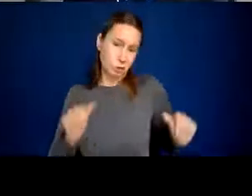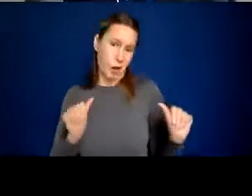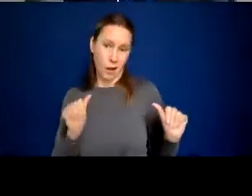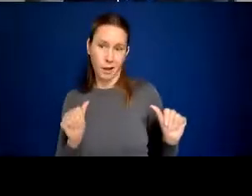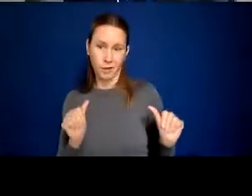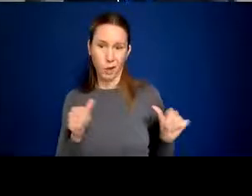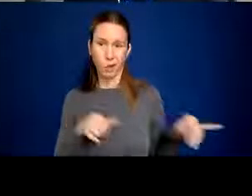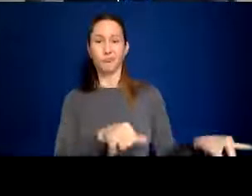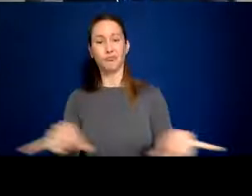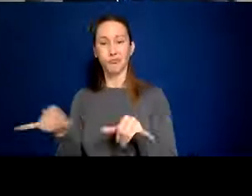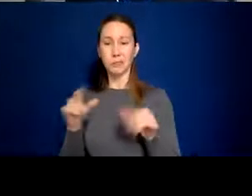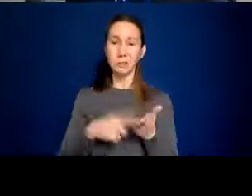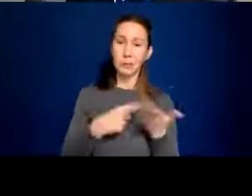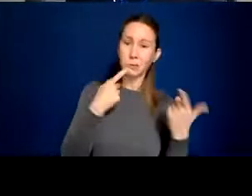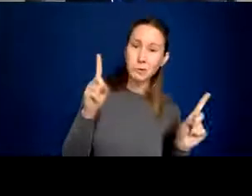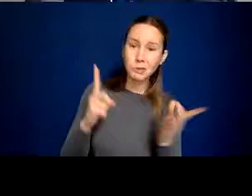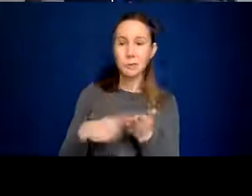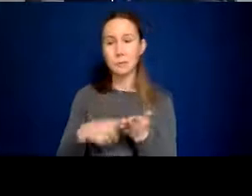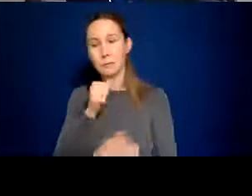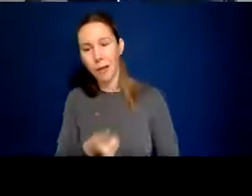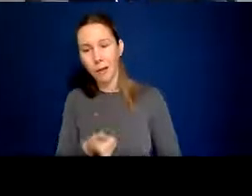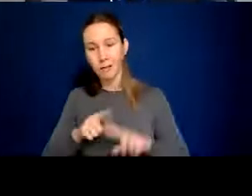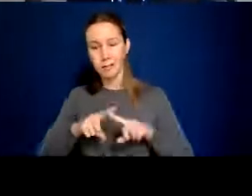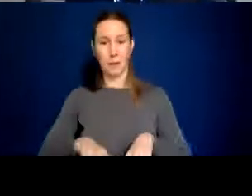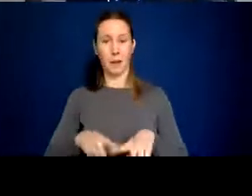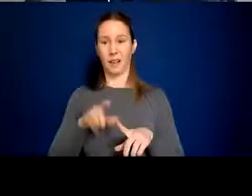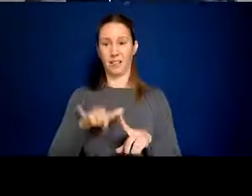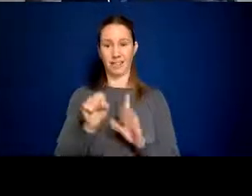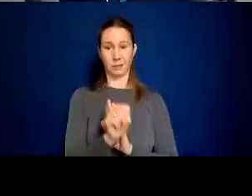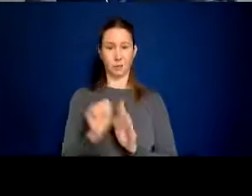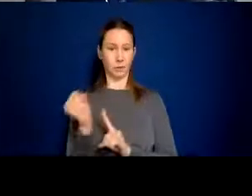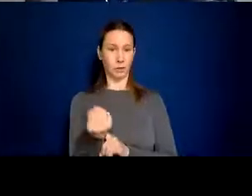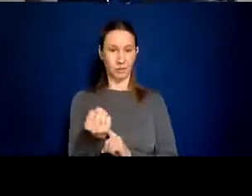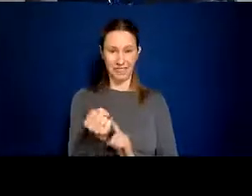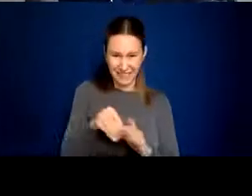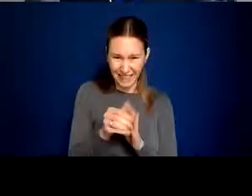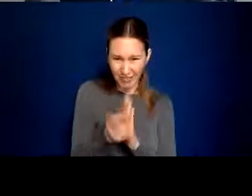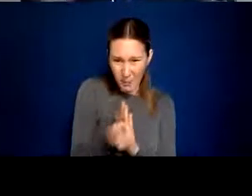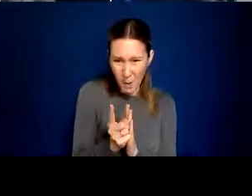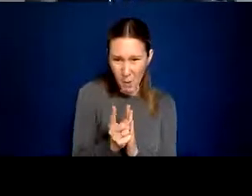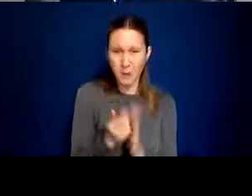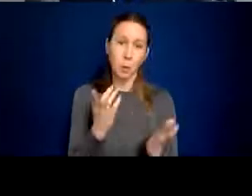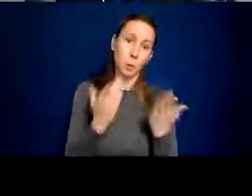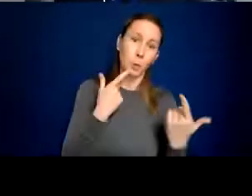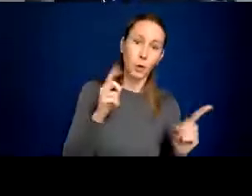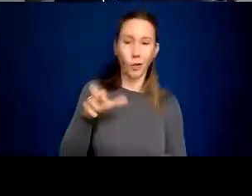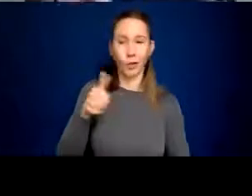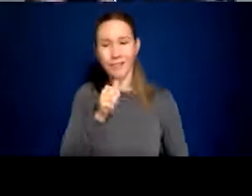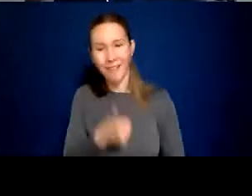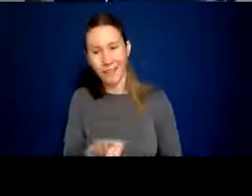of hit and miss. That depending on the moment, they may or may not work. So some people might be distracted